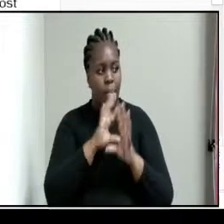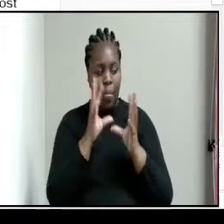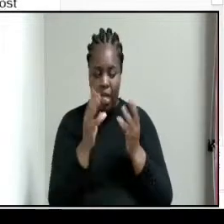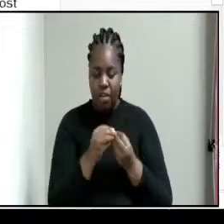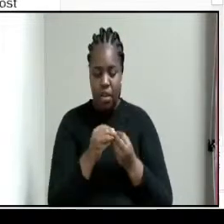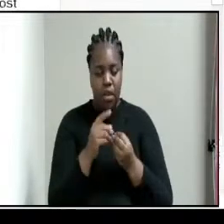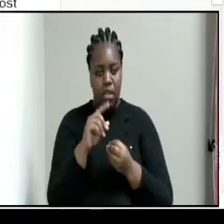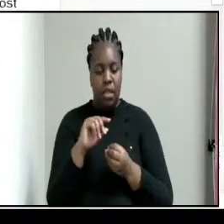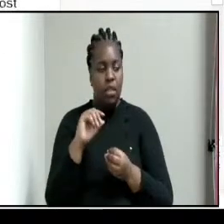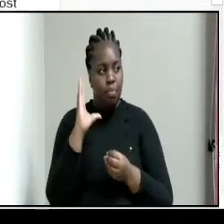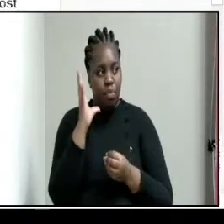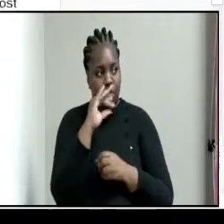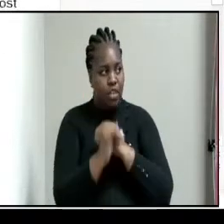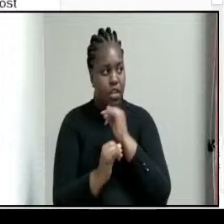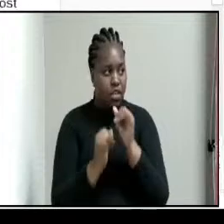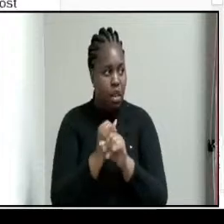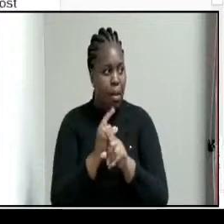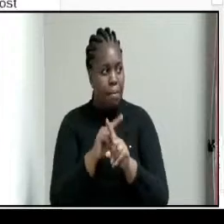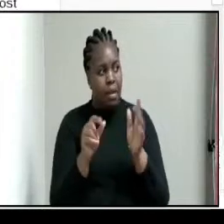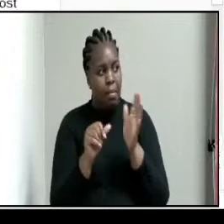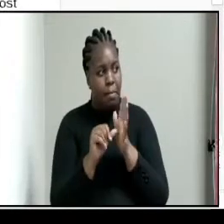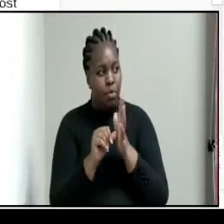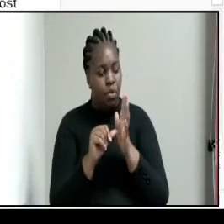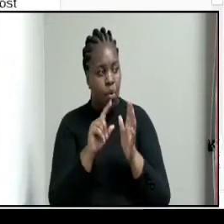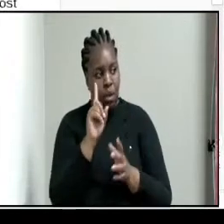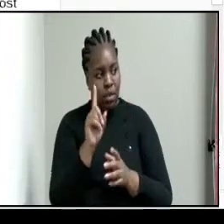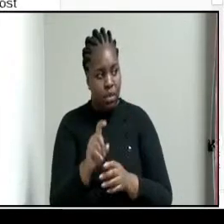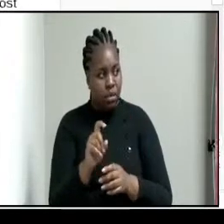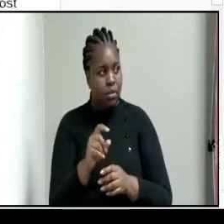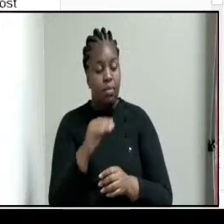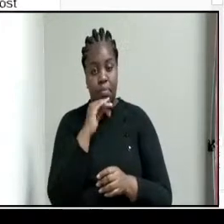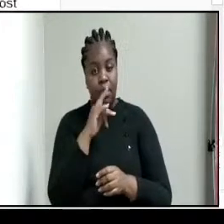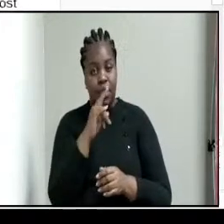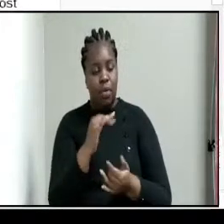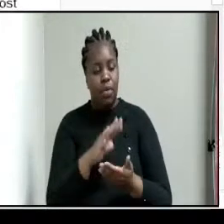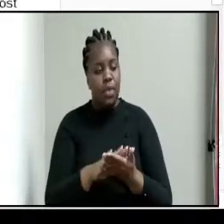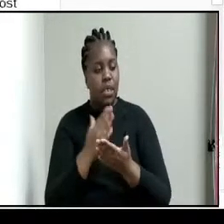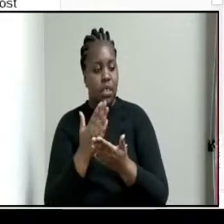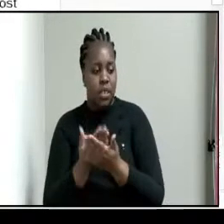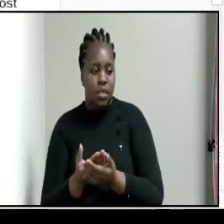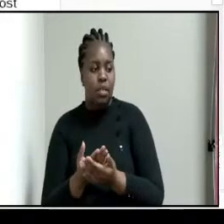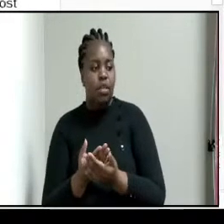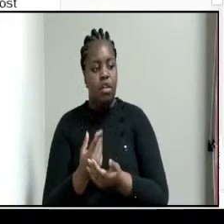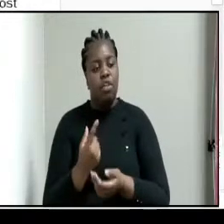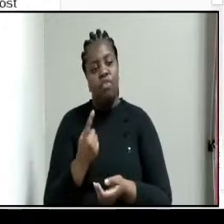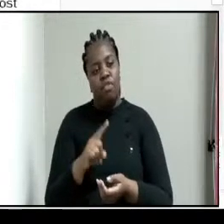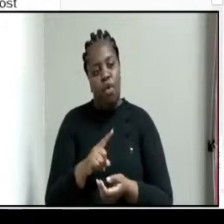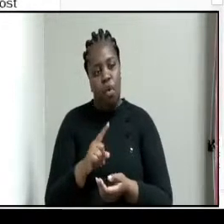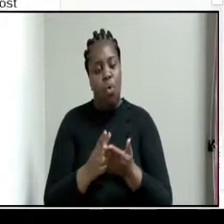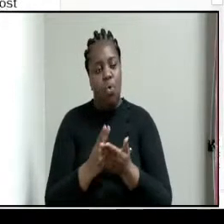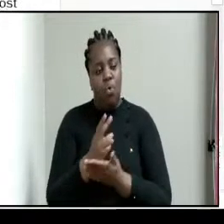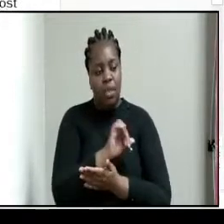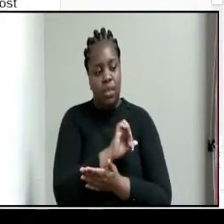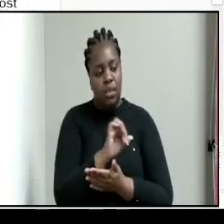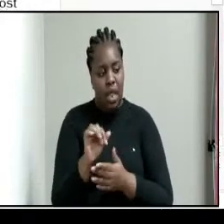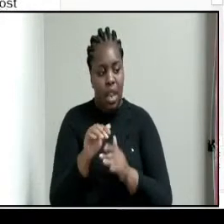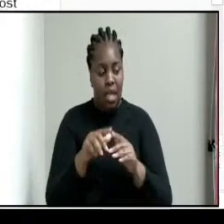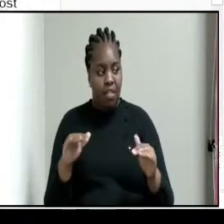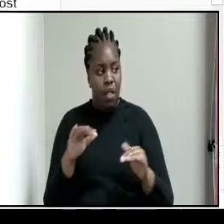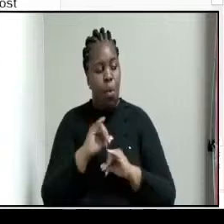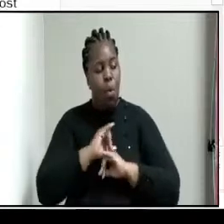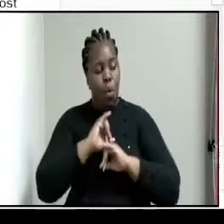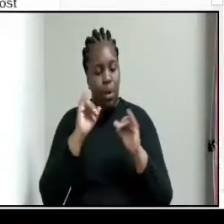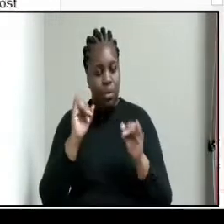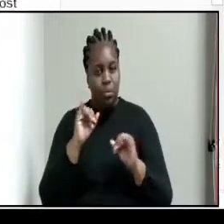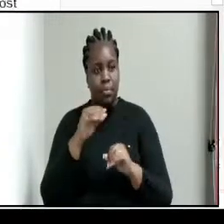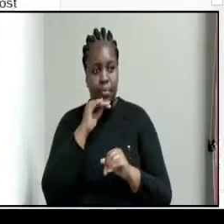beautiful international instruments. But then the key question is, do they translate to tangible, rights at the domestic level, especially at the